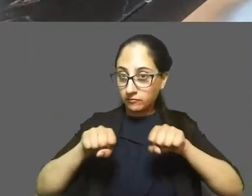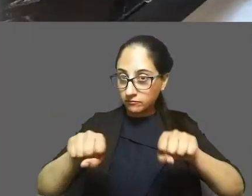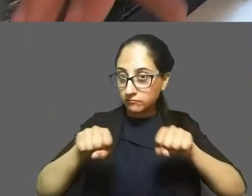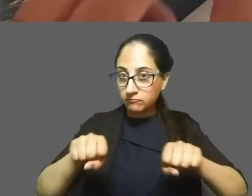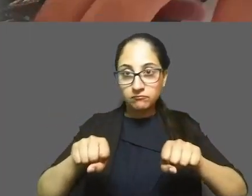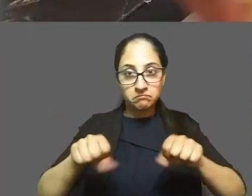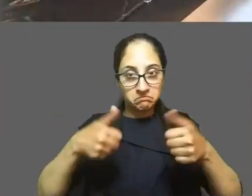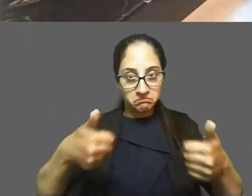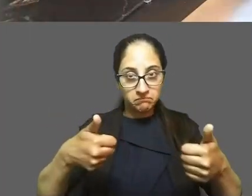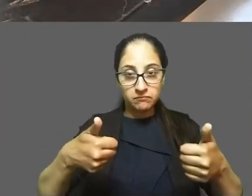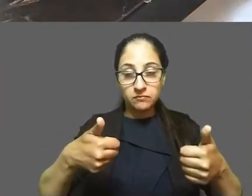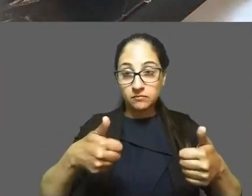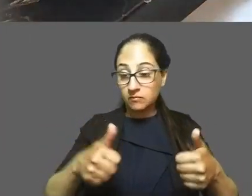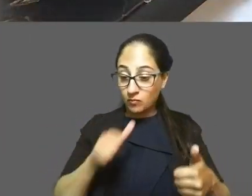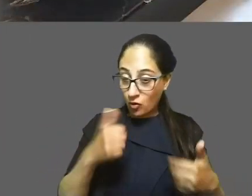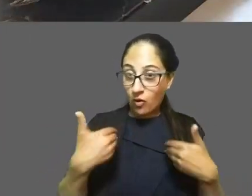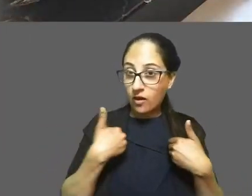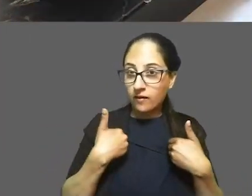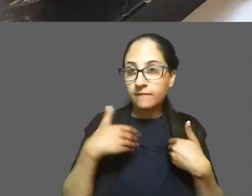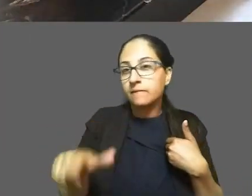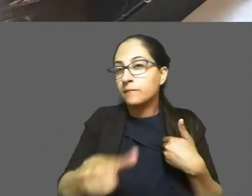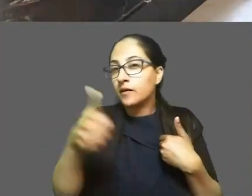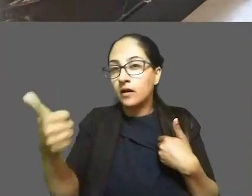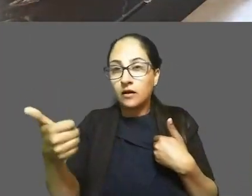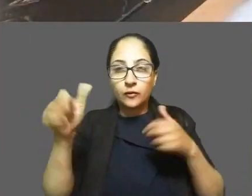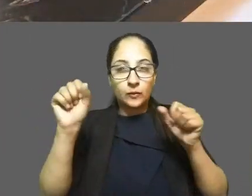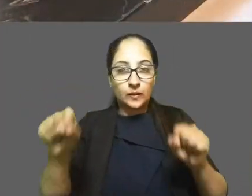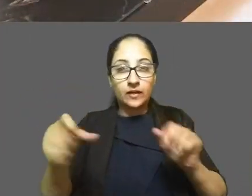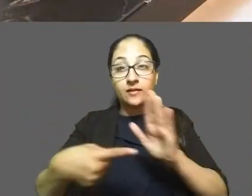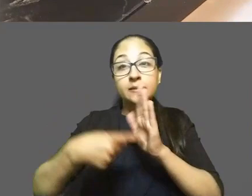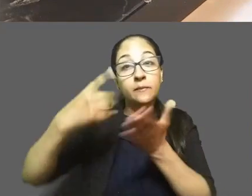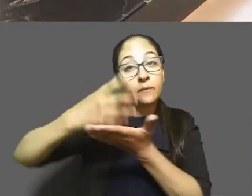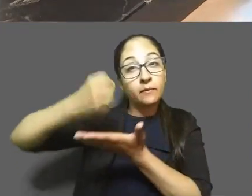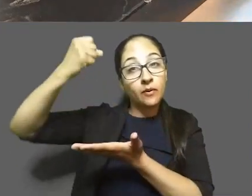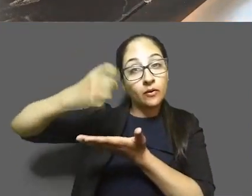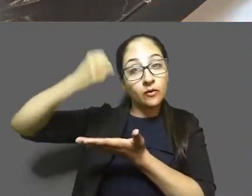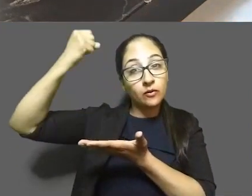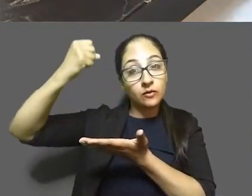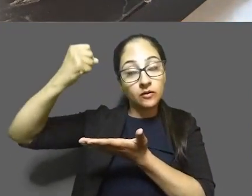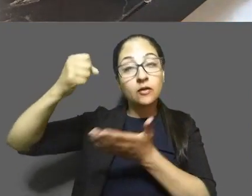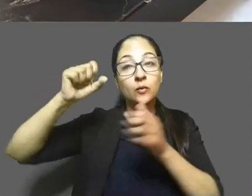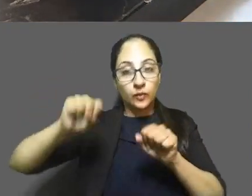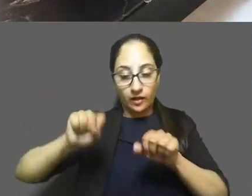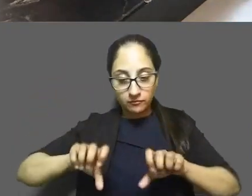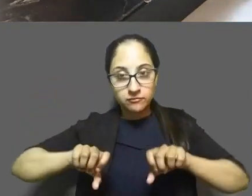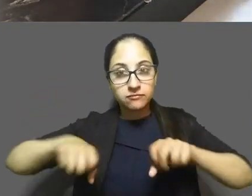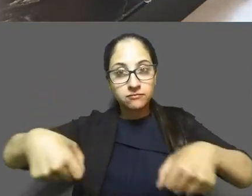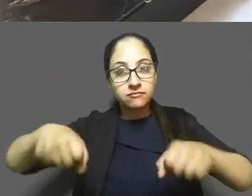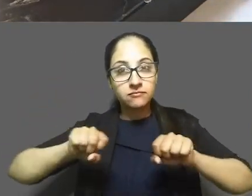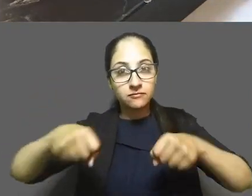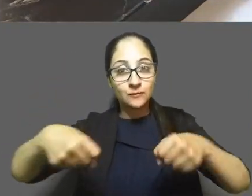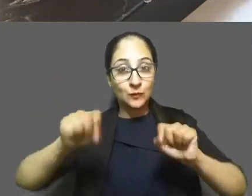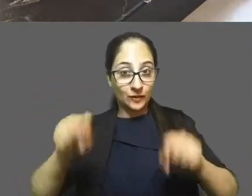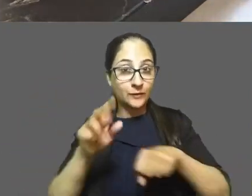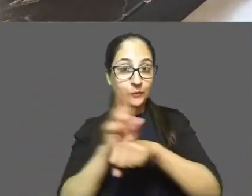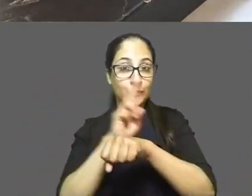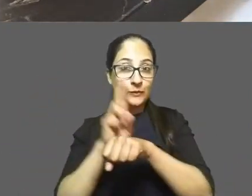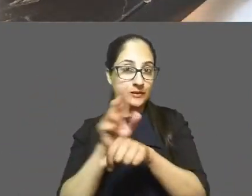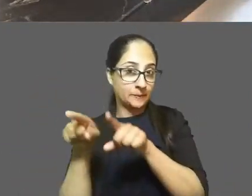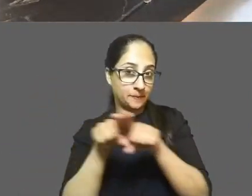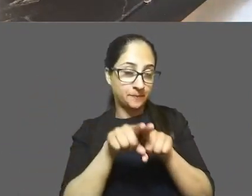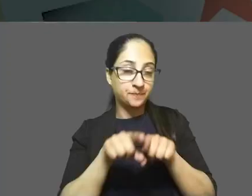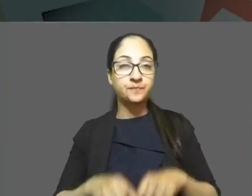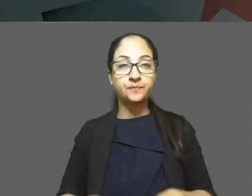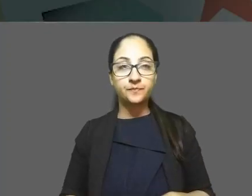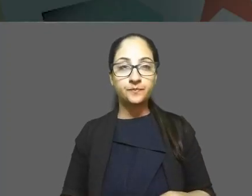if not, like a good rolling device is like a Perrier bottle or something like that. If